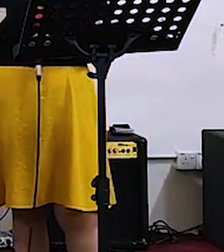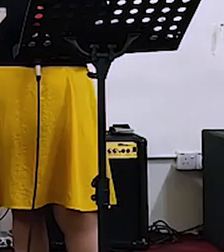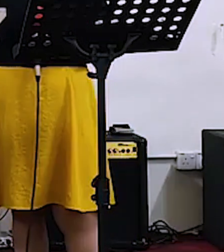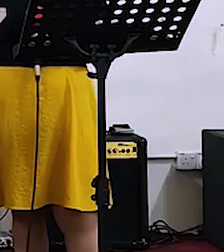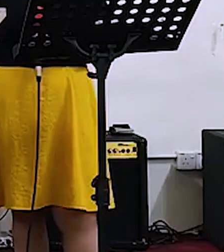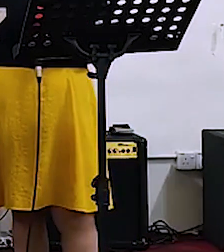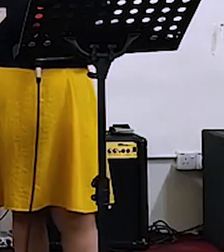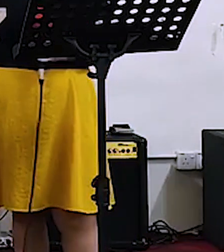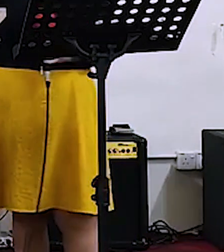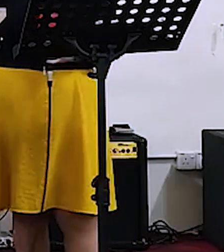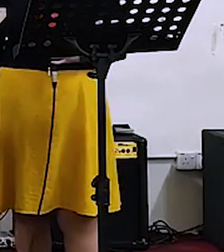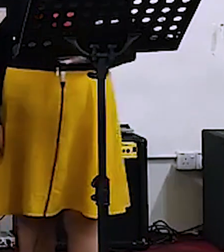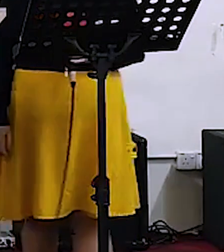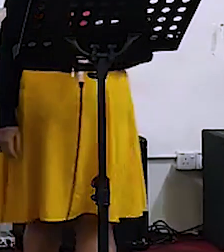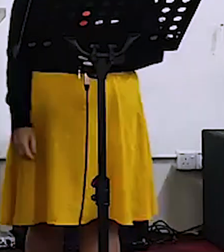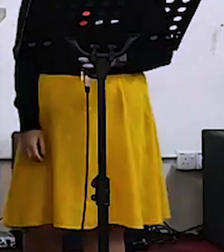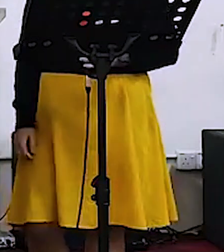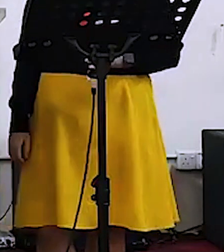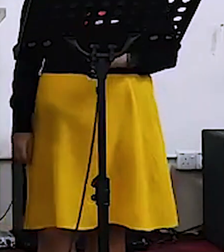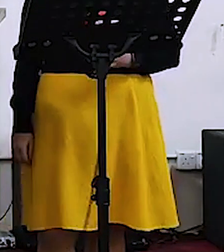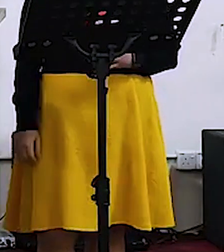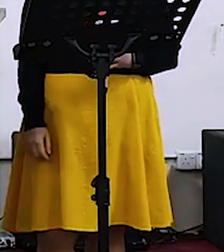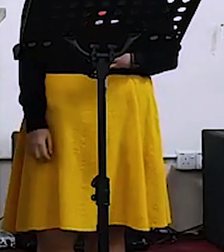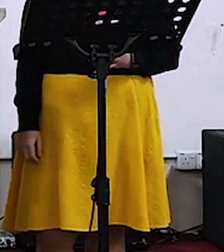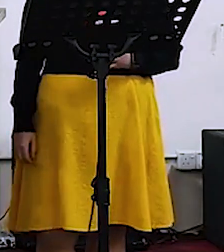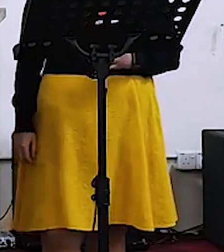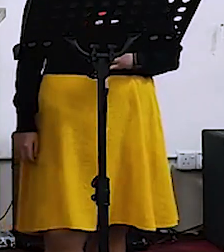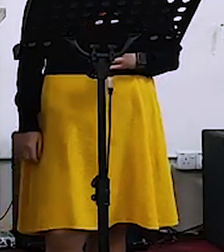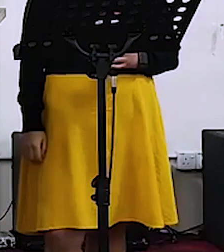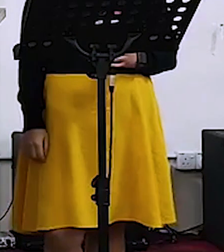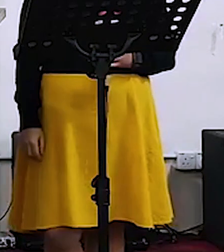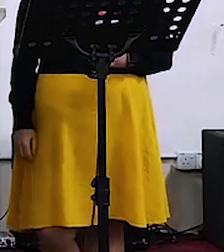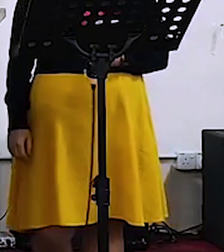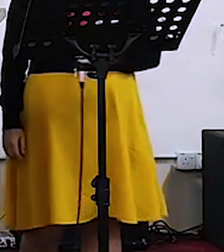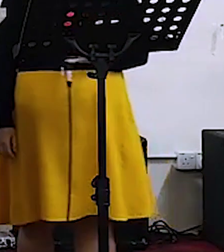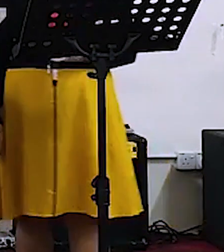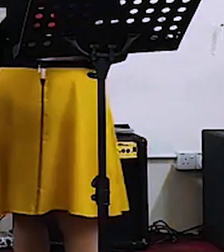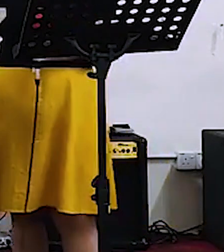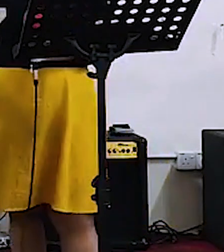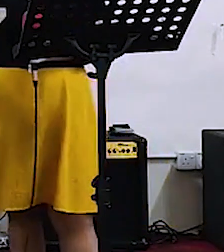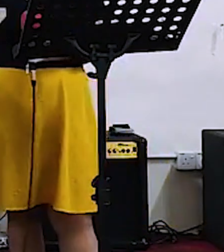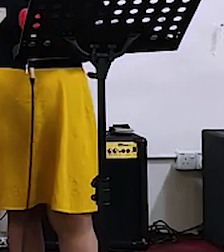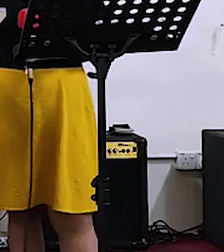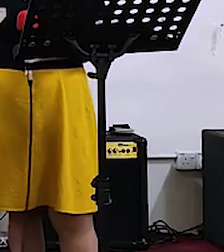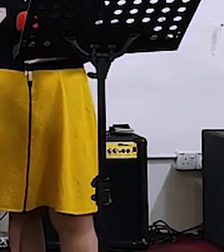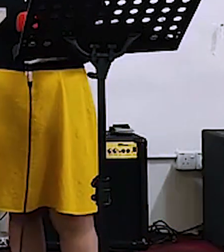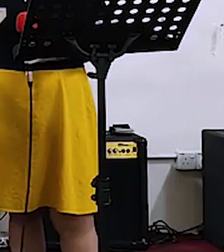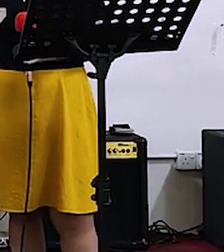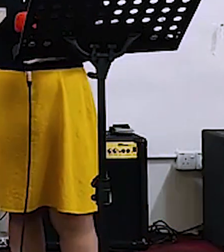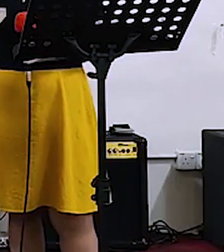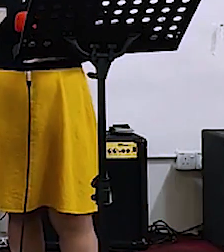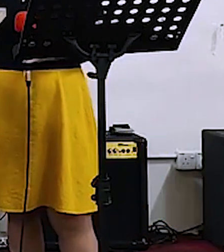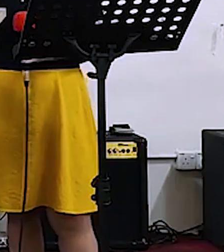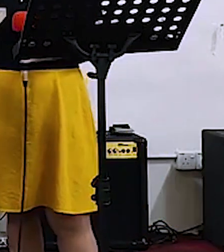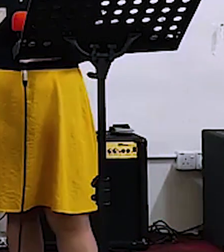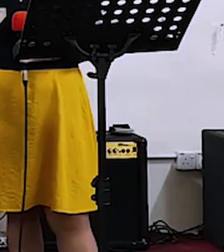listening? Are you following? So we are all sinners, like it or not. You don't need to go to school to learn how to sin. And that's